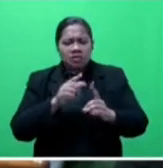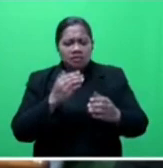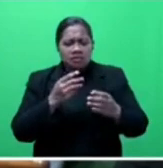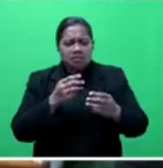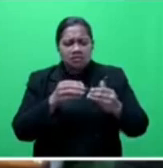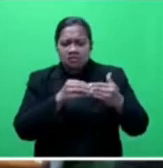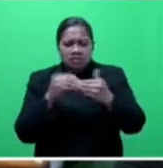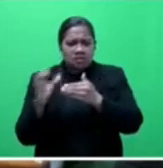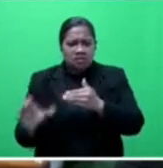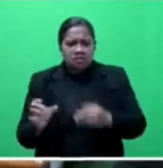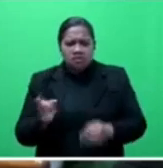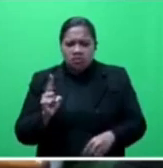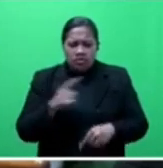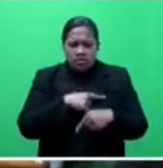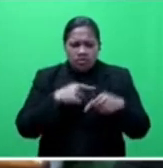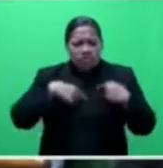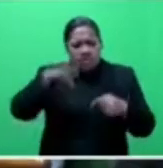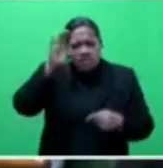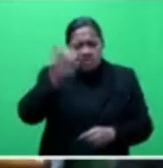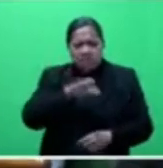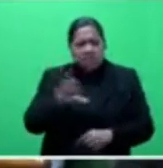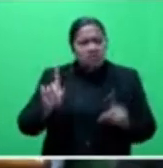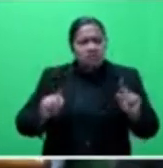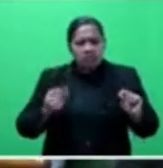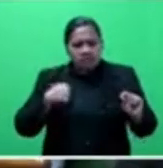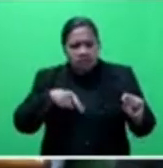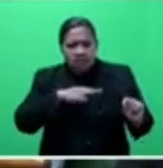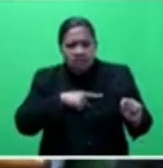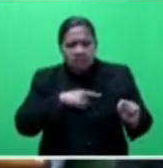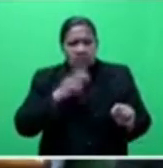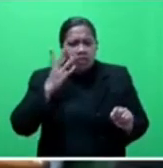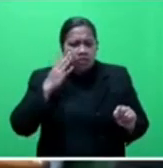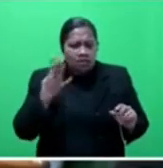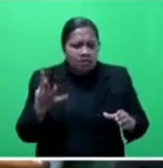What do we expect them to do for us when they enter Parliament?